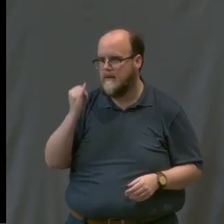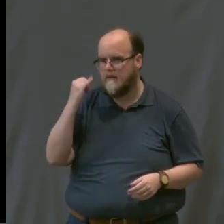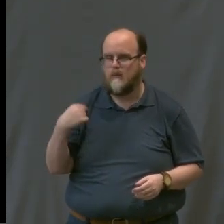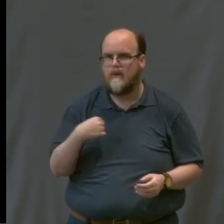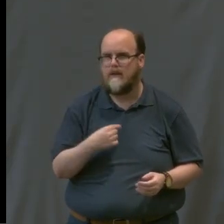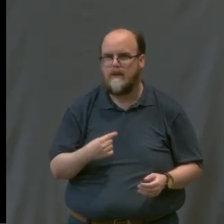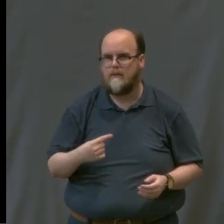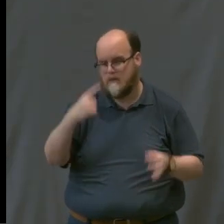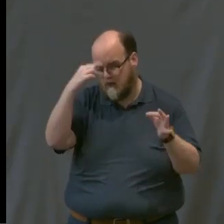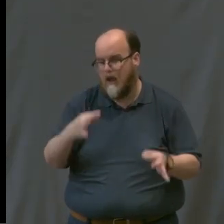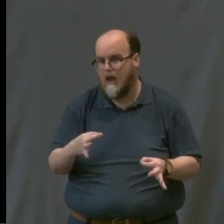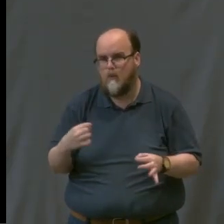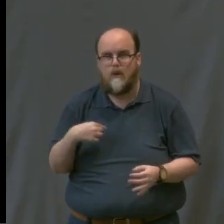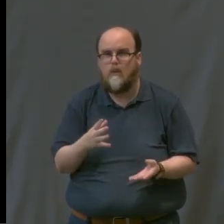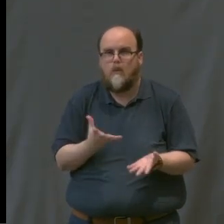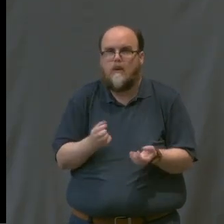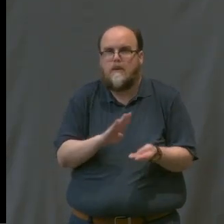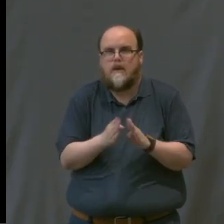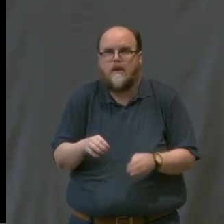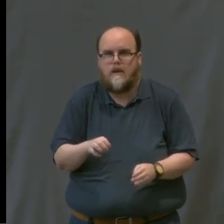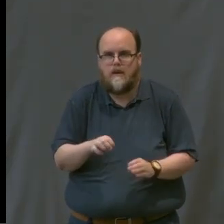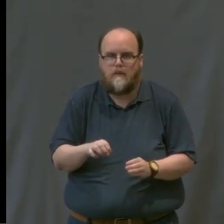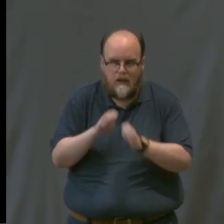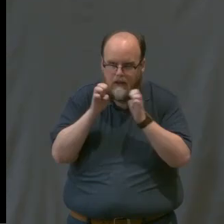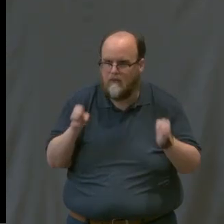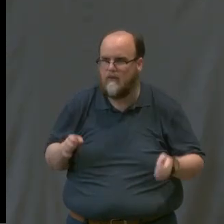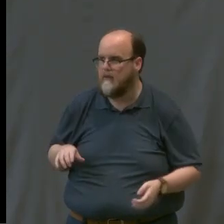to be evil, we're looking at our judgment right here in this book.